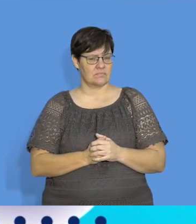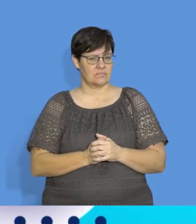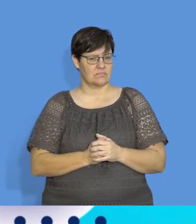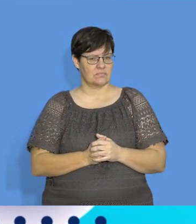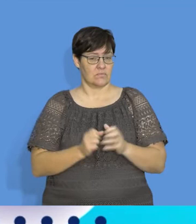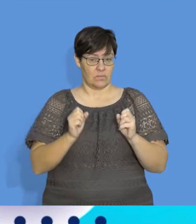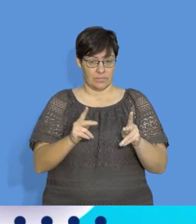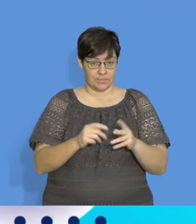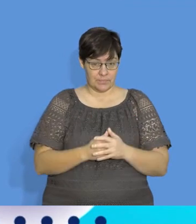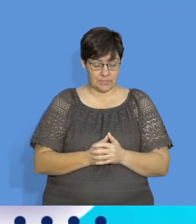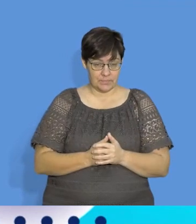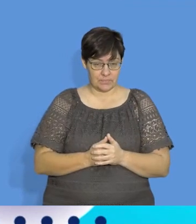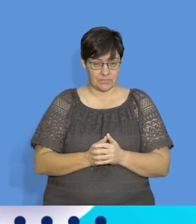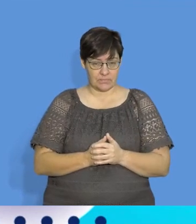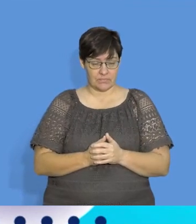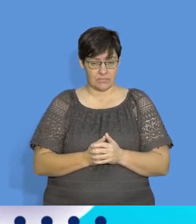Okay?